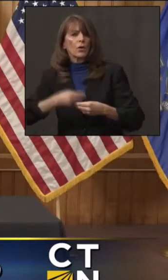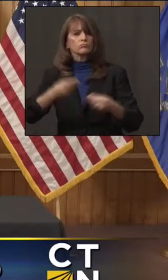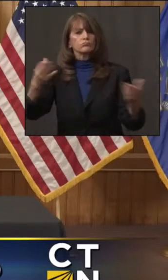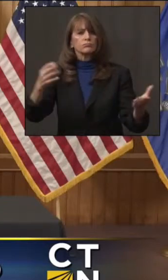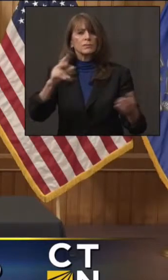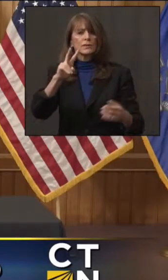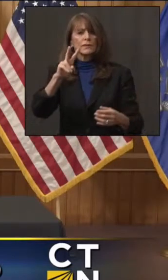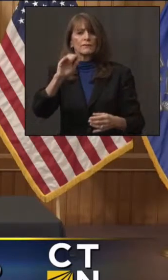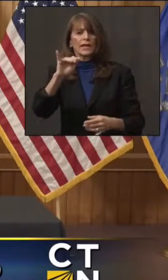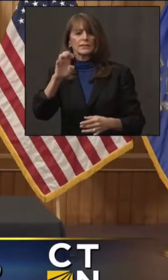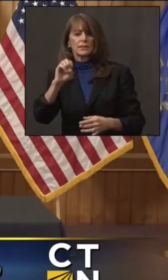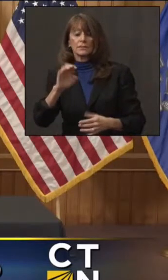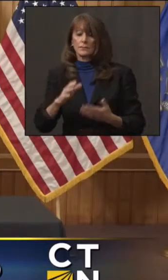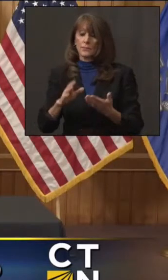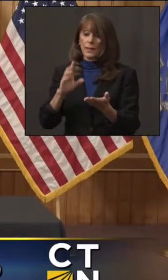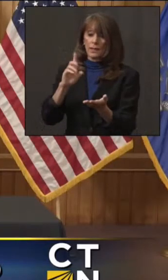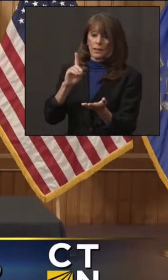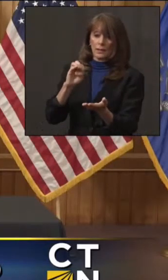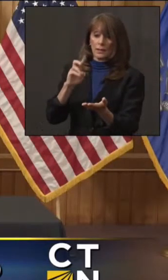You want to start with that, Deirdre?